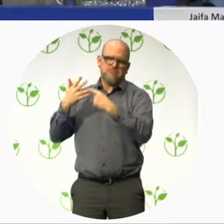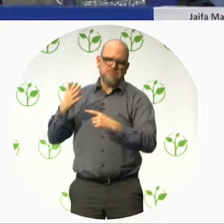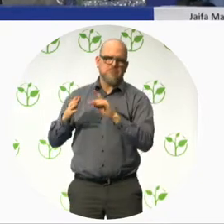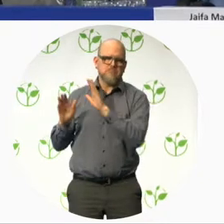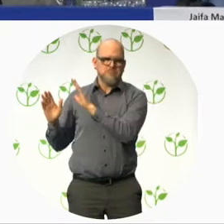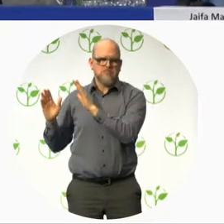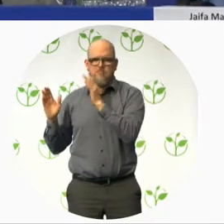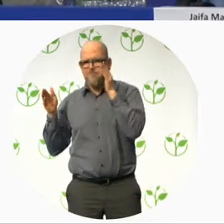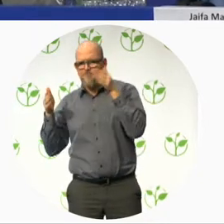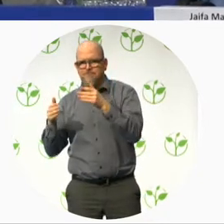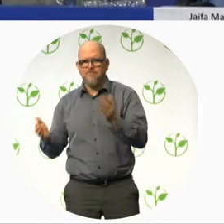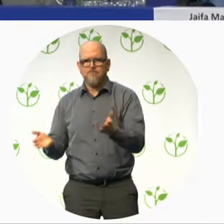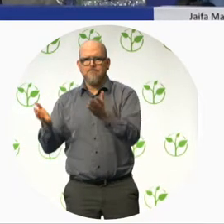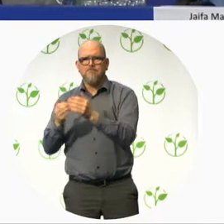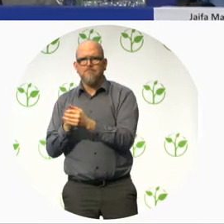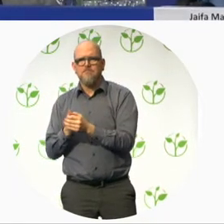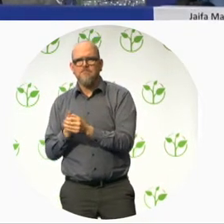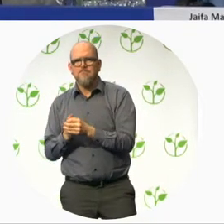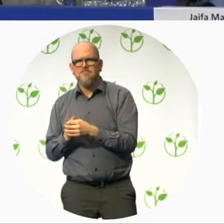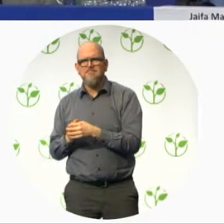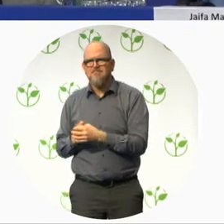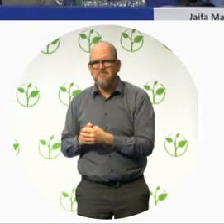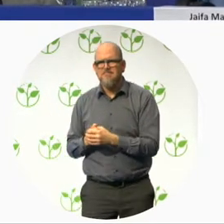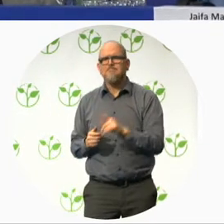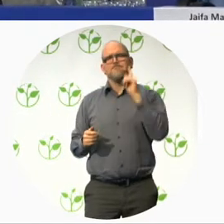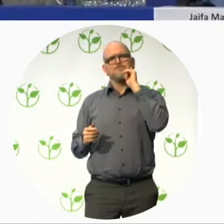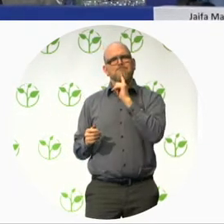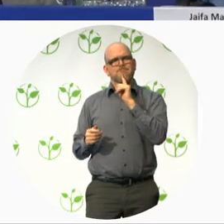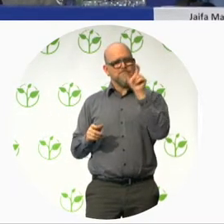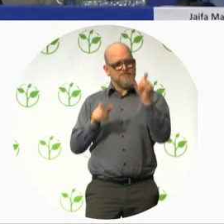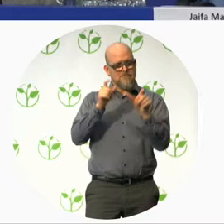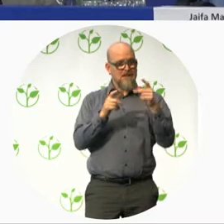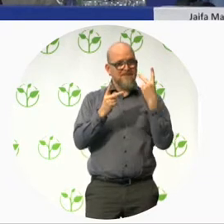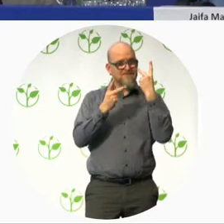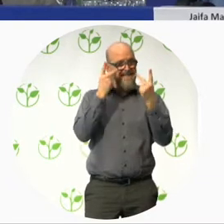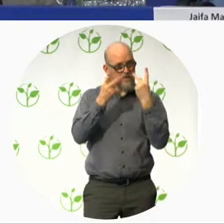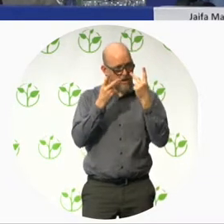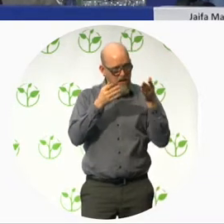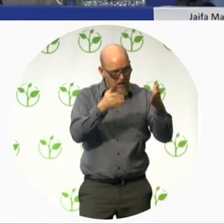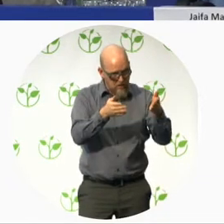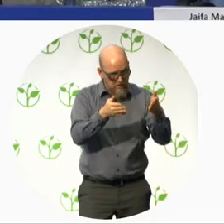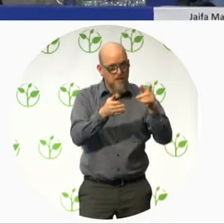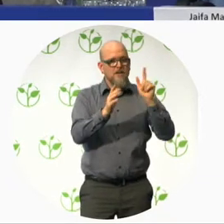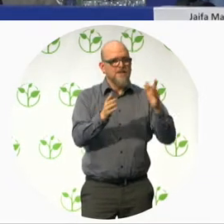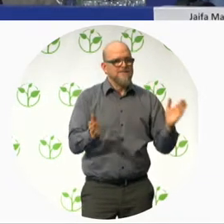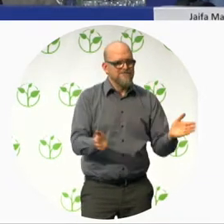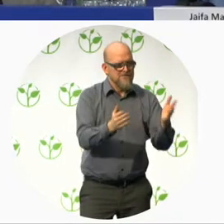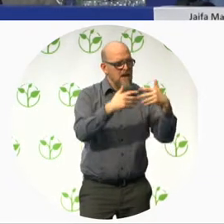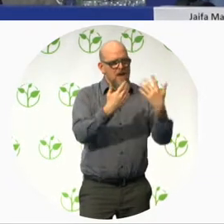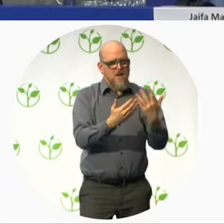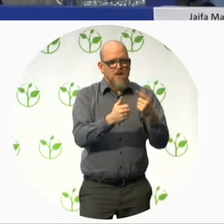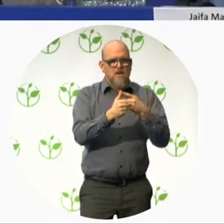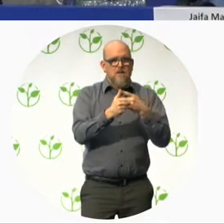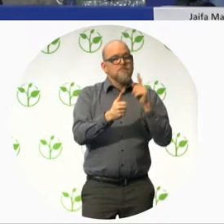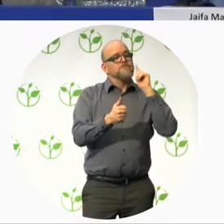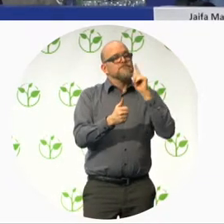line allows all deaf people to communicate visually together. So we created the mean between deaf persons to talk